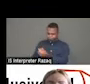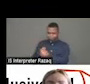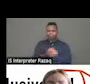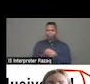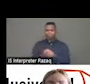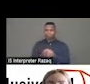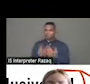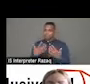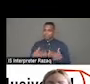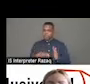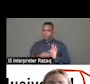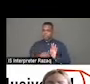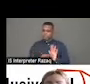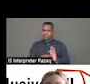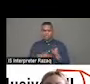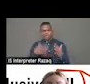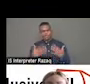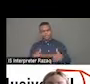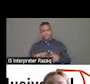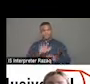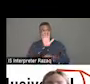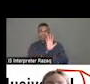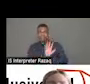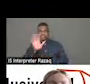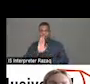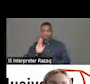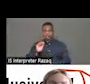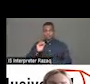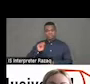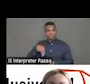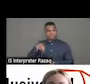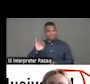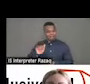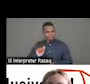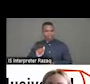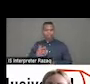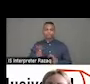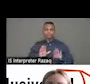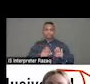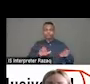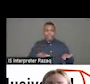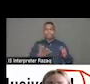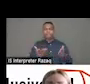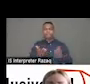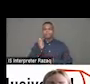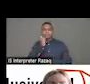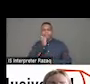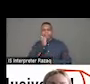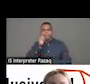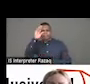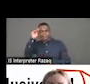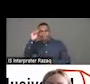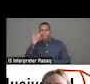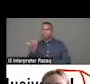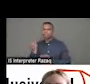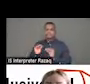a more inclusive society. Since we are on this session, as Julia said, talking about the use